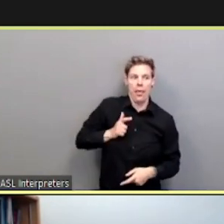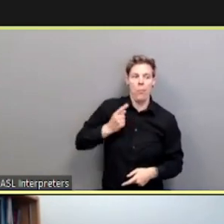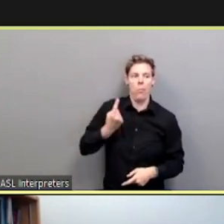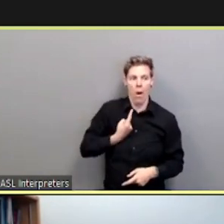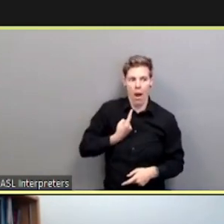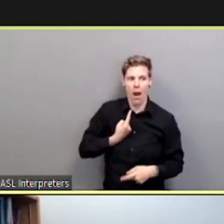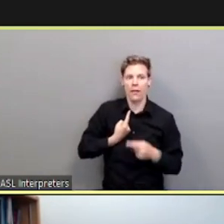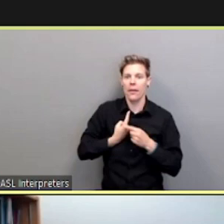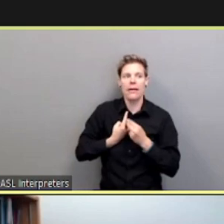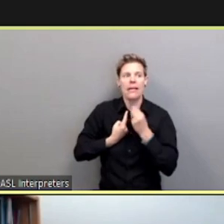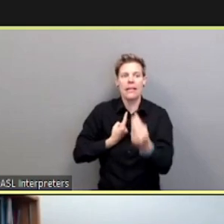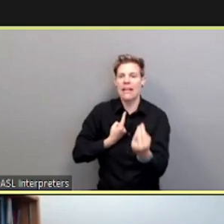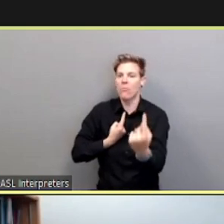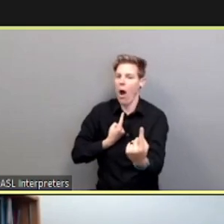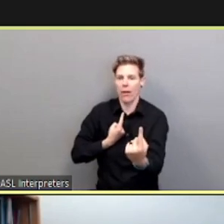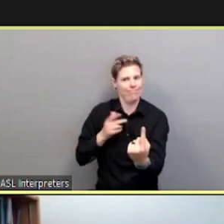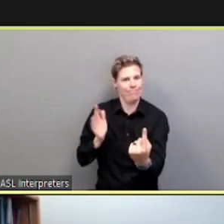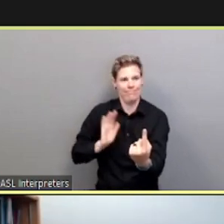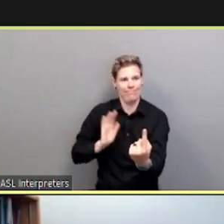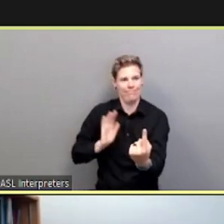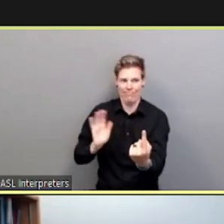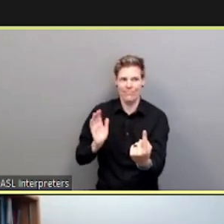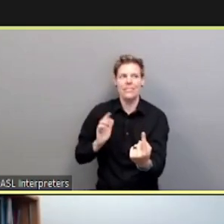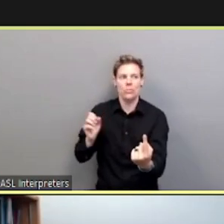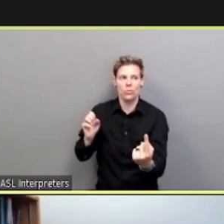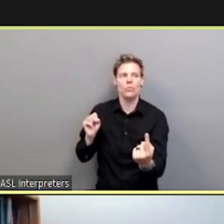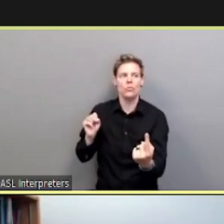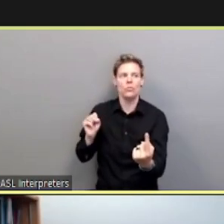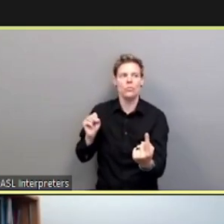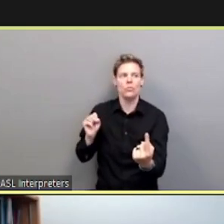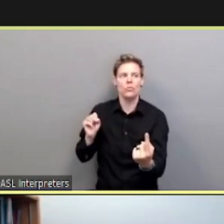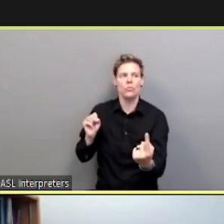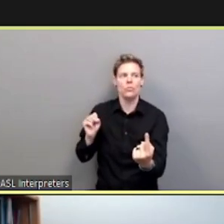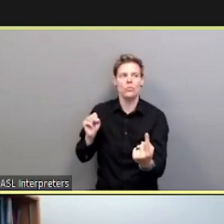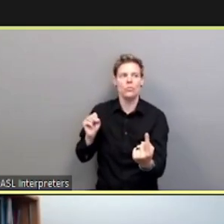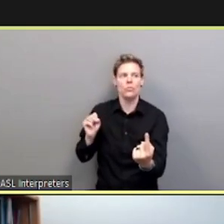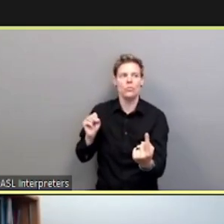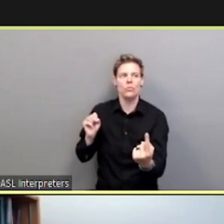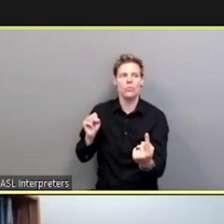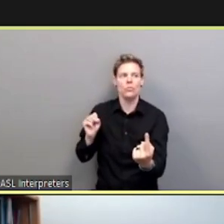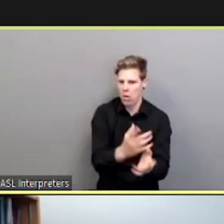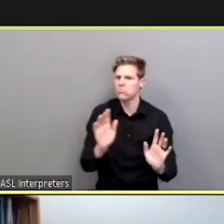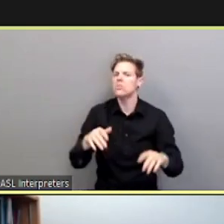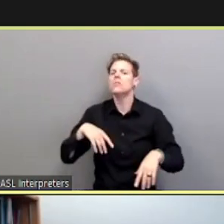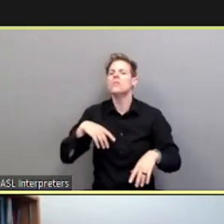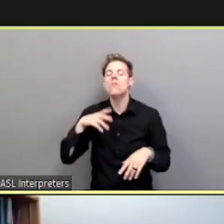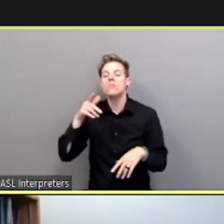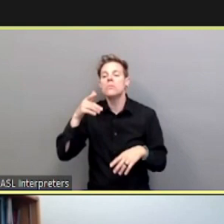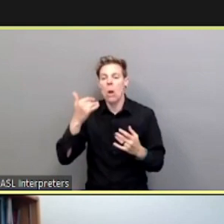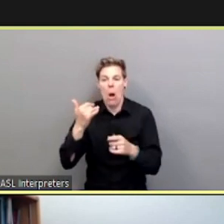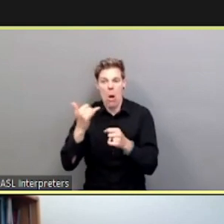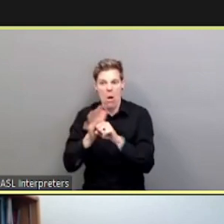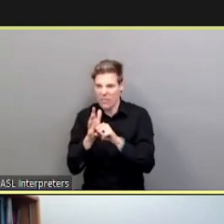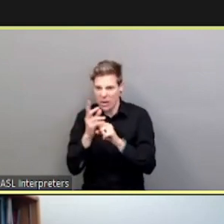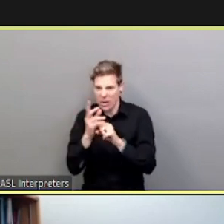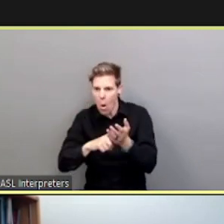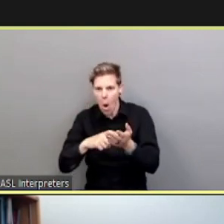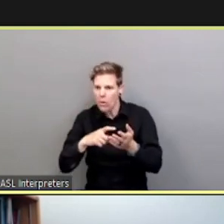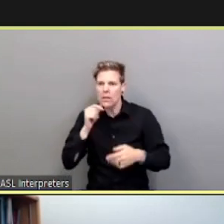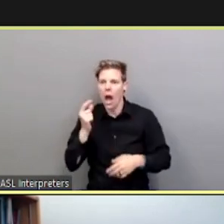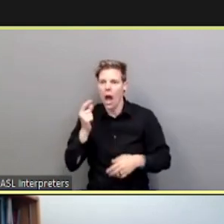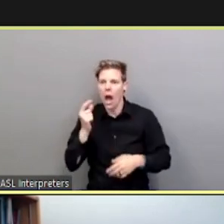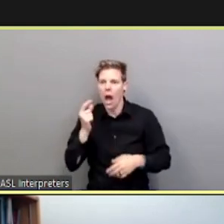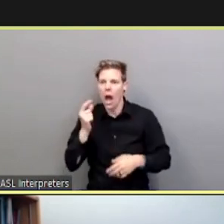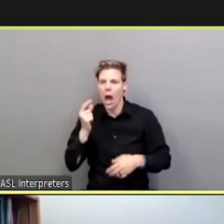drop underneath 1. So basically, when this R effective is greater than 1, COVID-19,